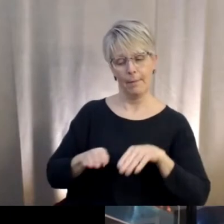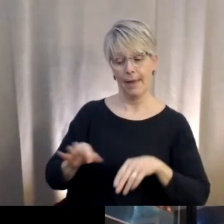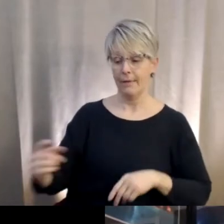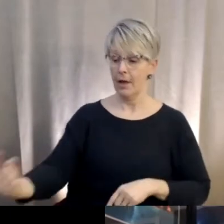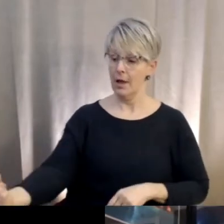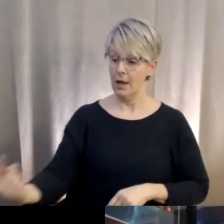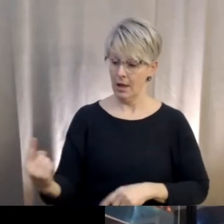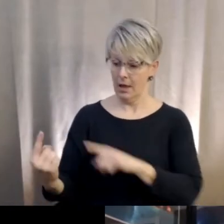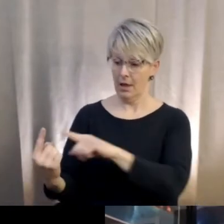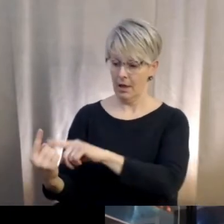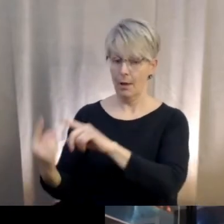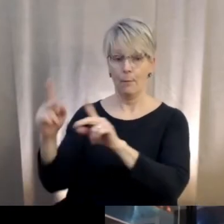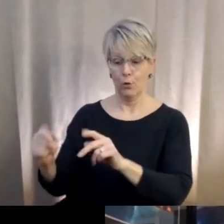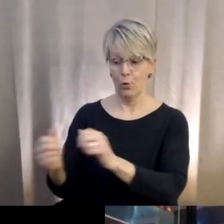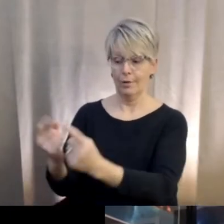animal is around?